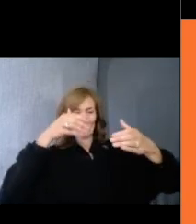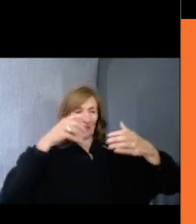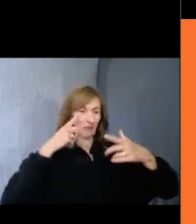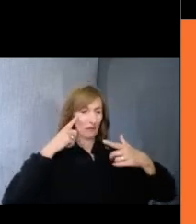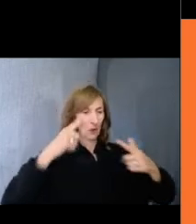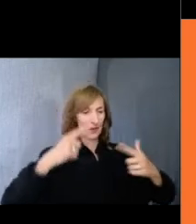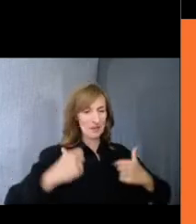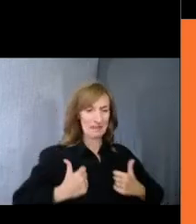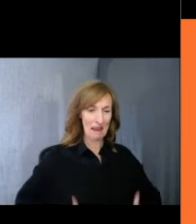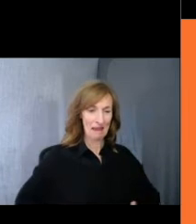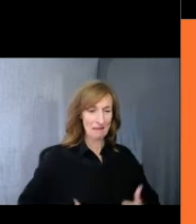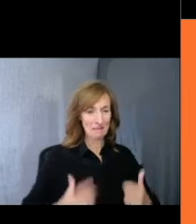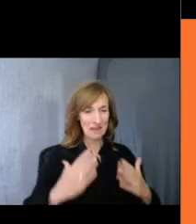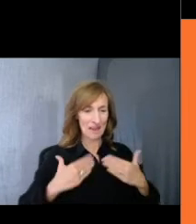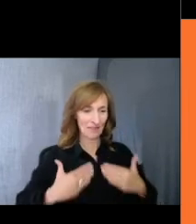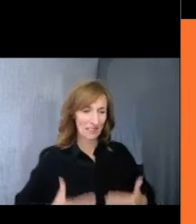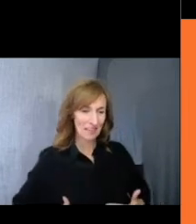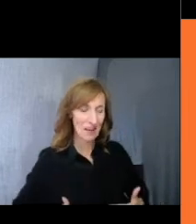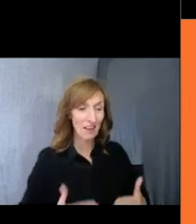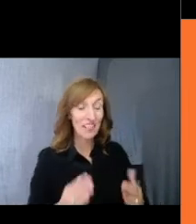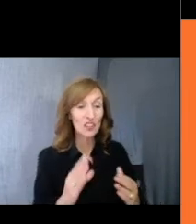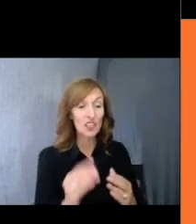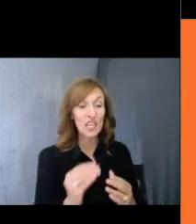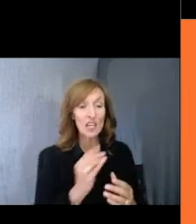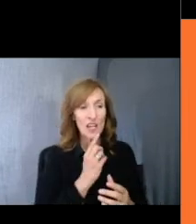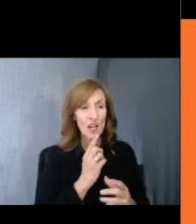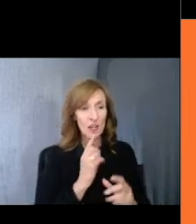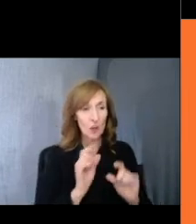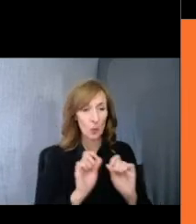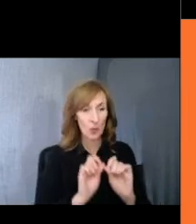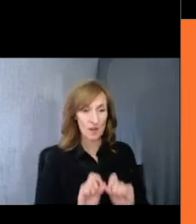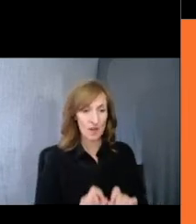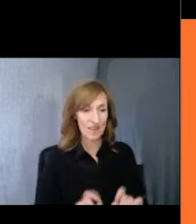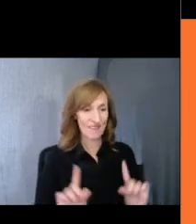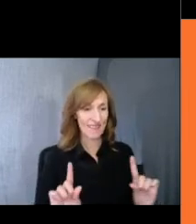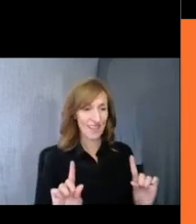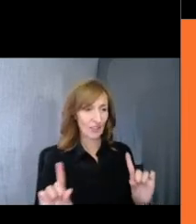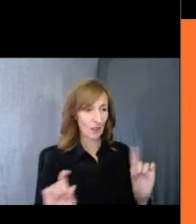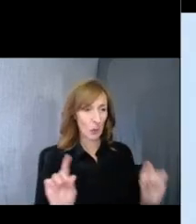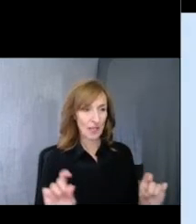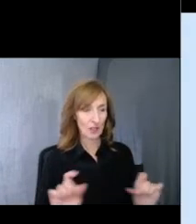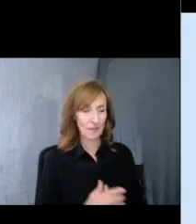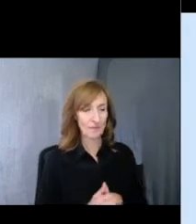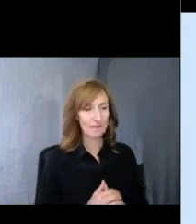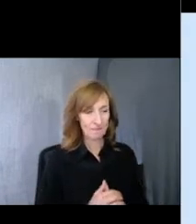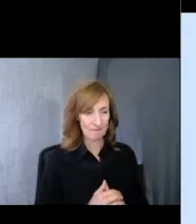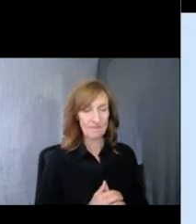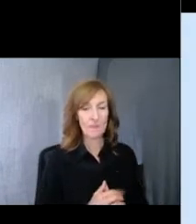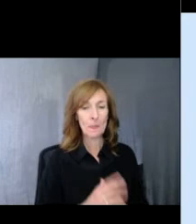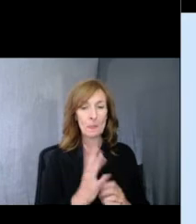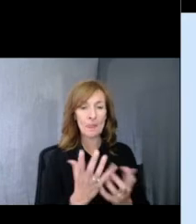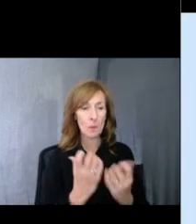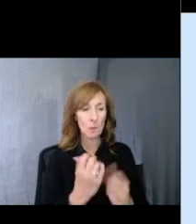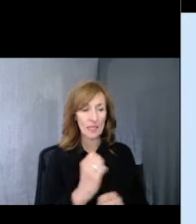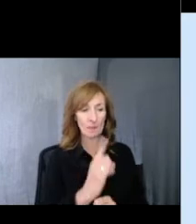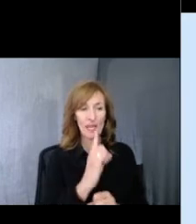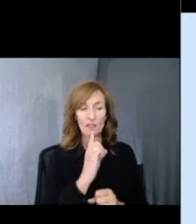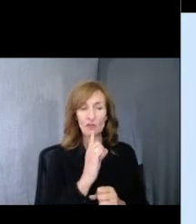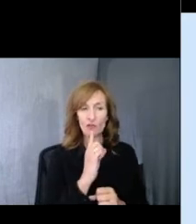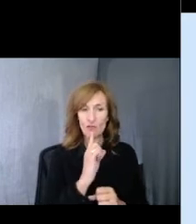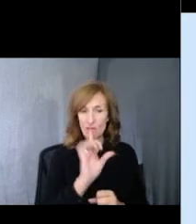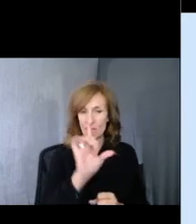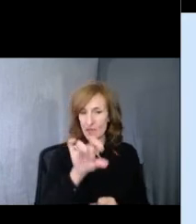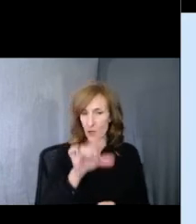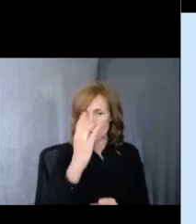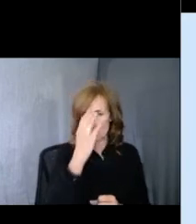to launch 3 polls. So let's launch our 3rd poll. And I want to make sure before we move on, you guys have some